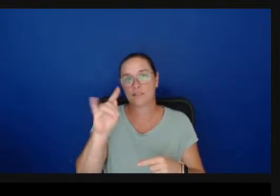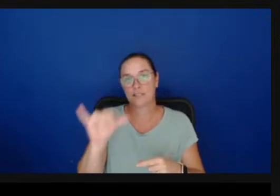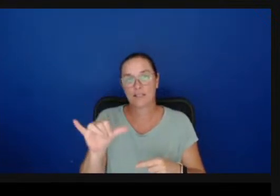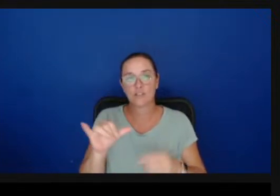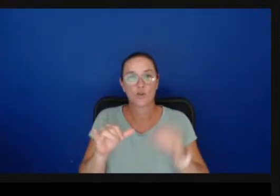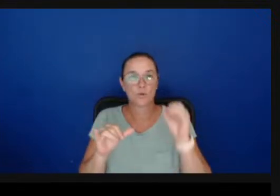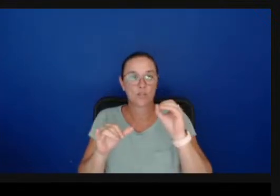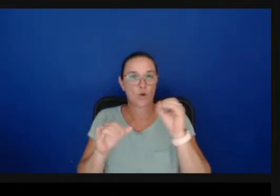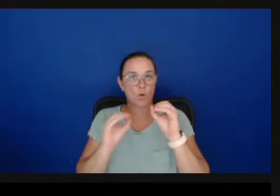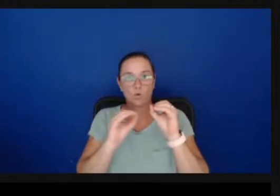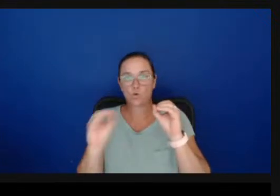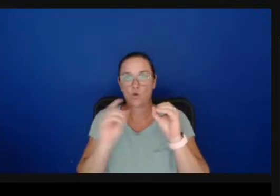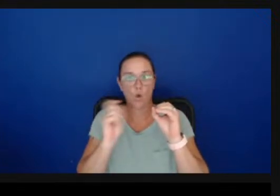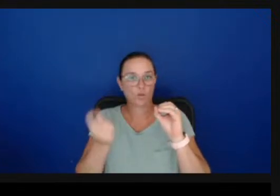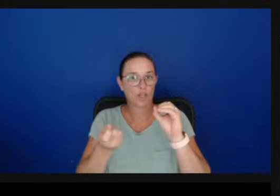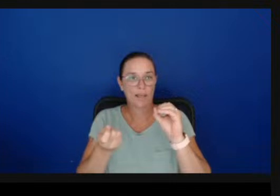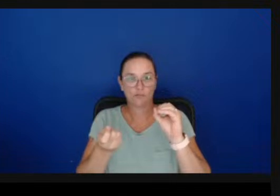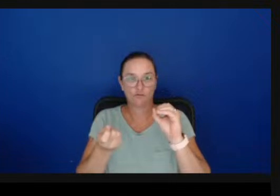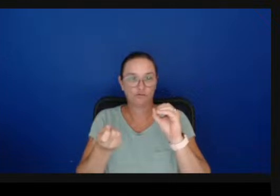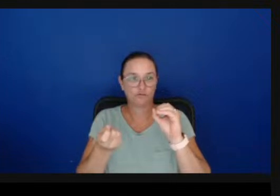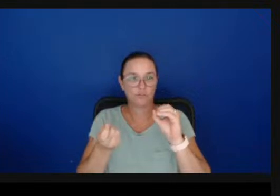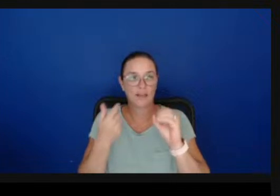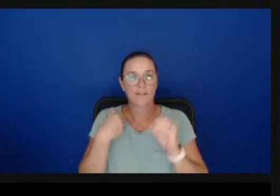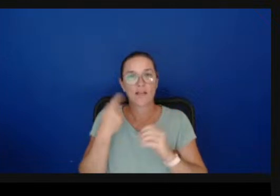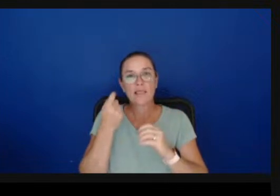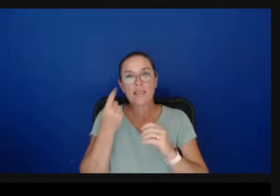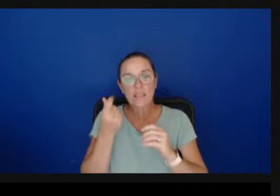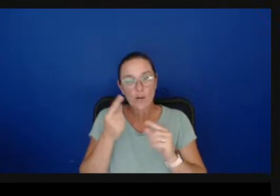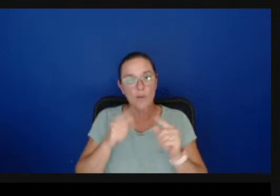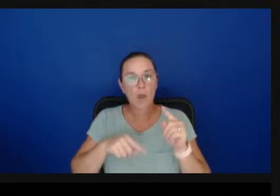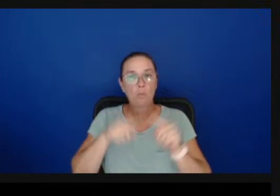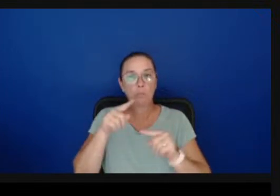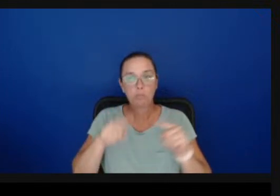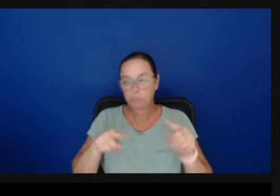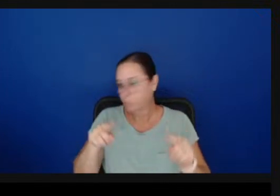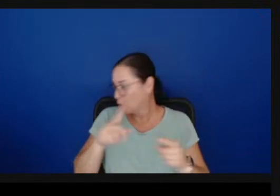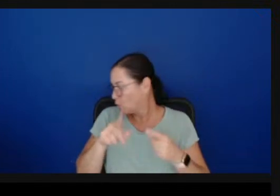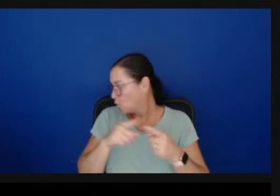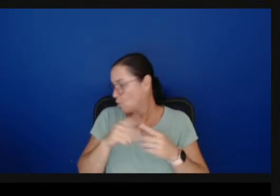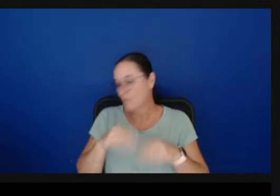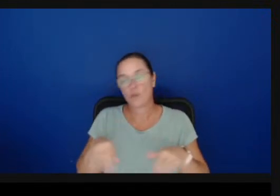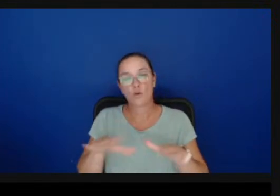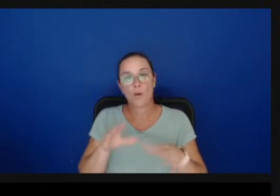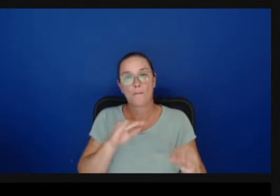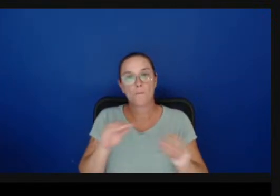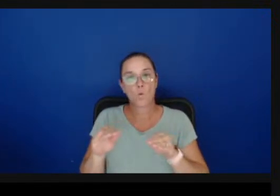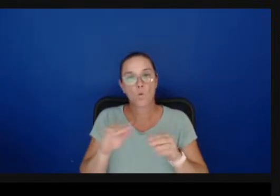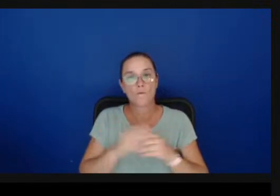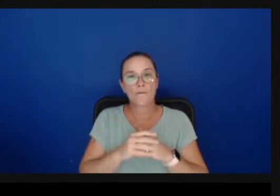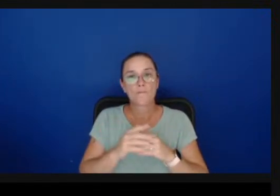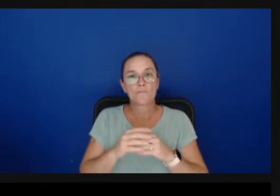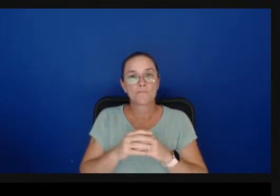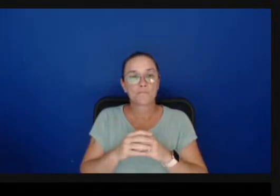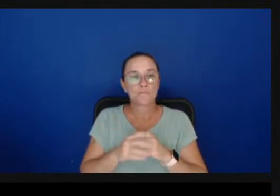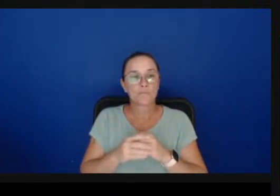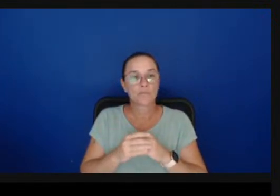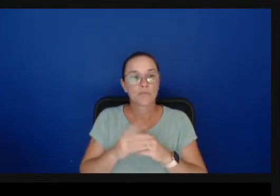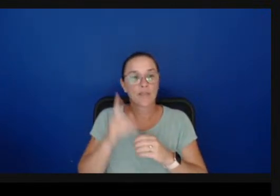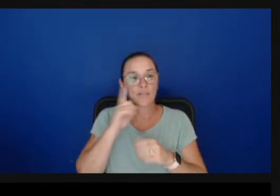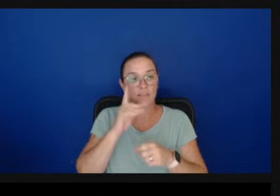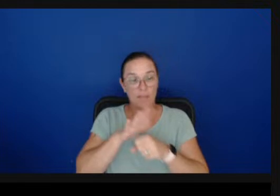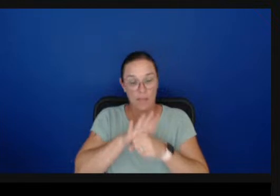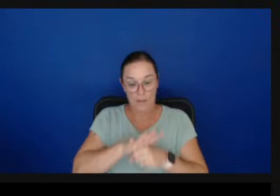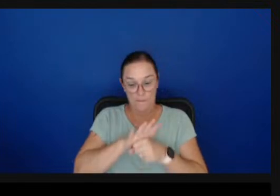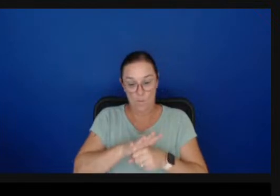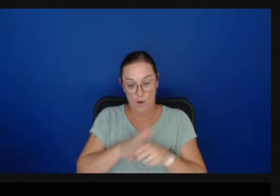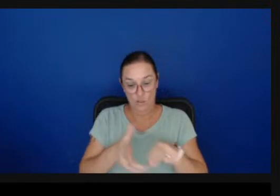change. That's the line of no change. And so you have some little variations that happen as the ground changes. And largely it's this thought that as pressure builds, let's